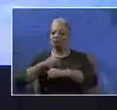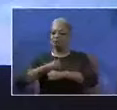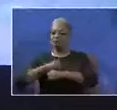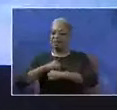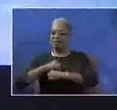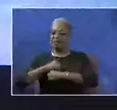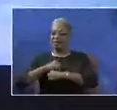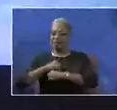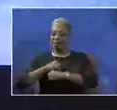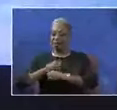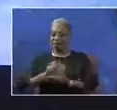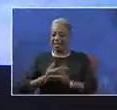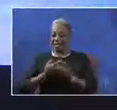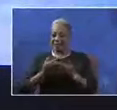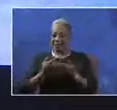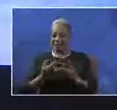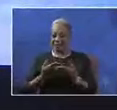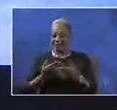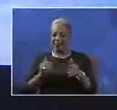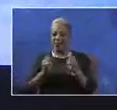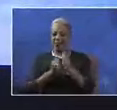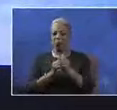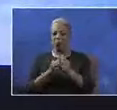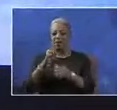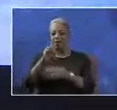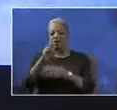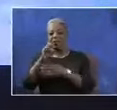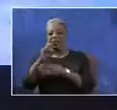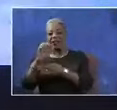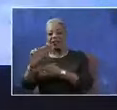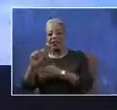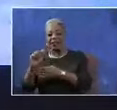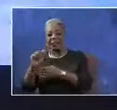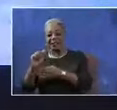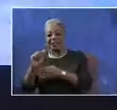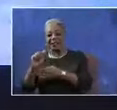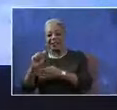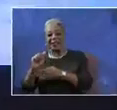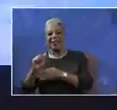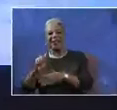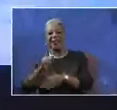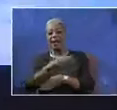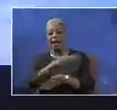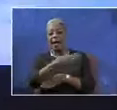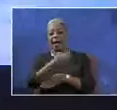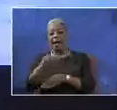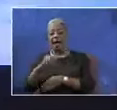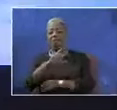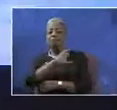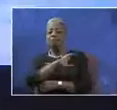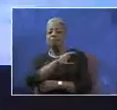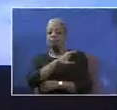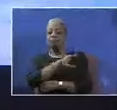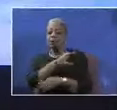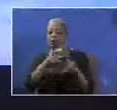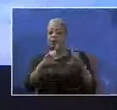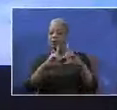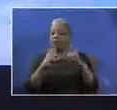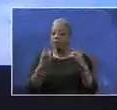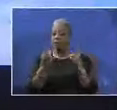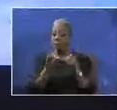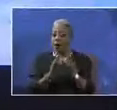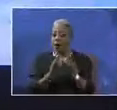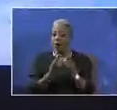military-industrial complex of this United States of America, and the militarization of the police departments in our urban